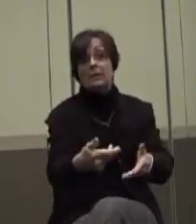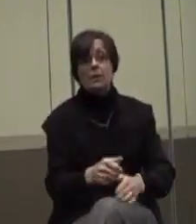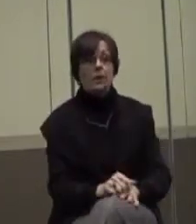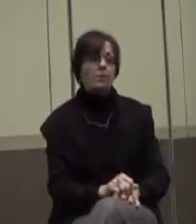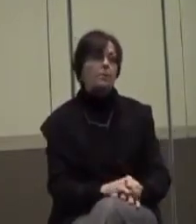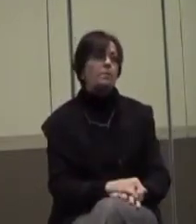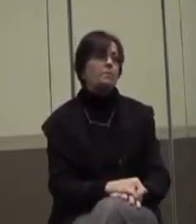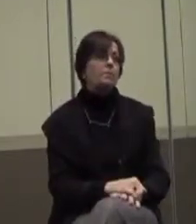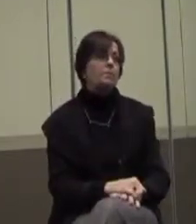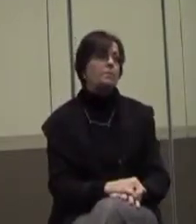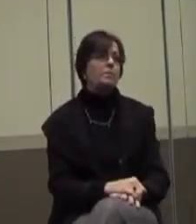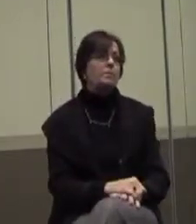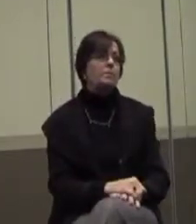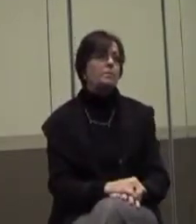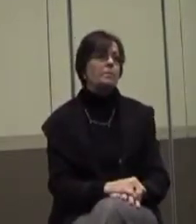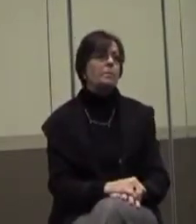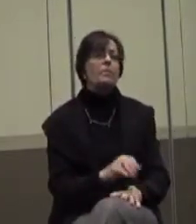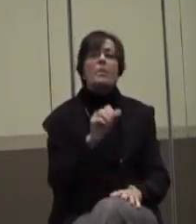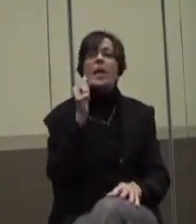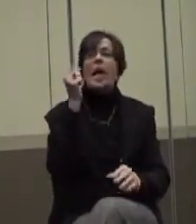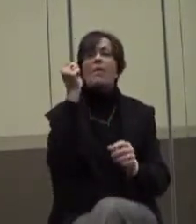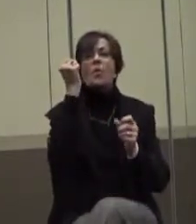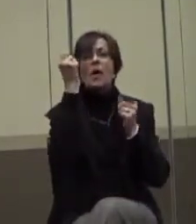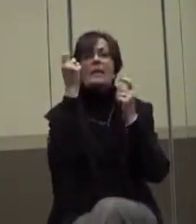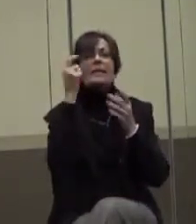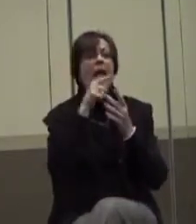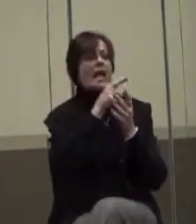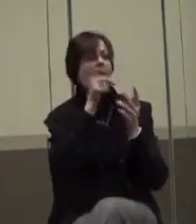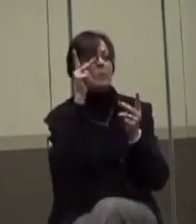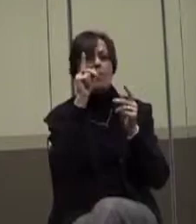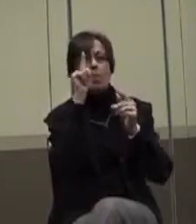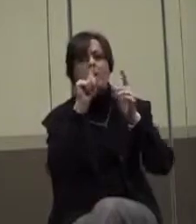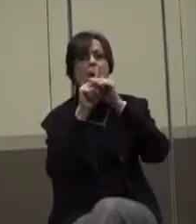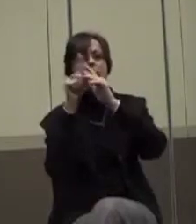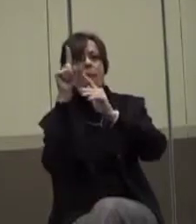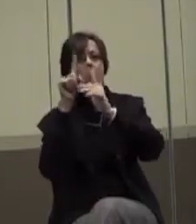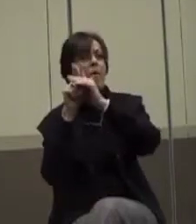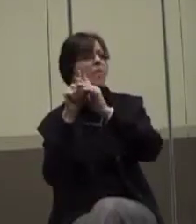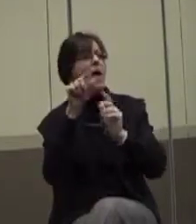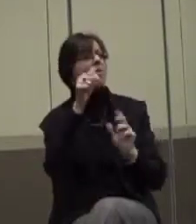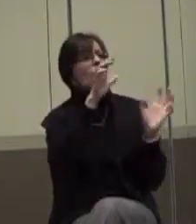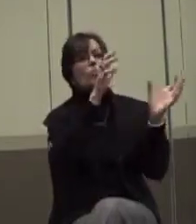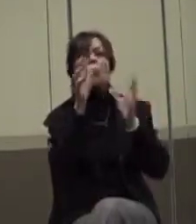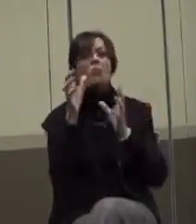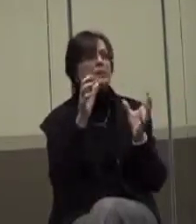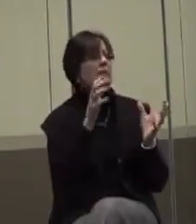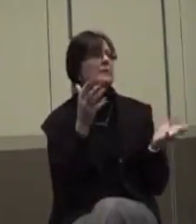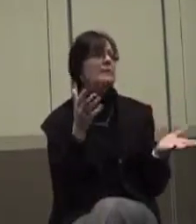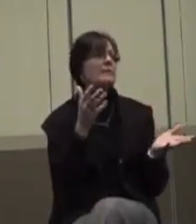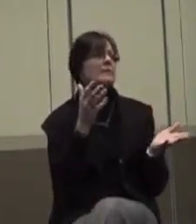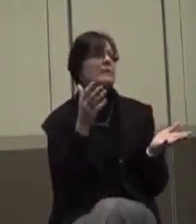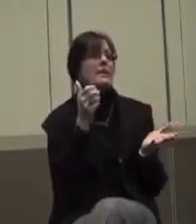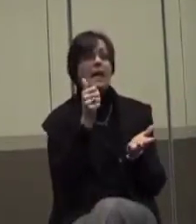Okay. All right, other insights people came, other groups. Anything else?